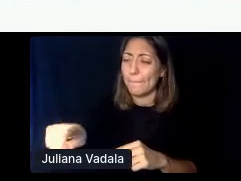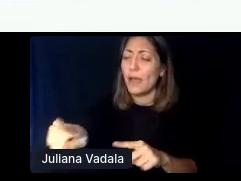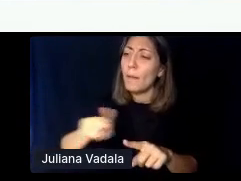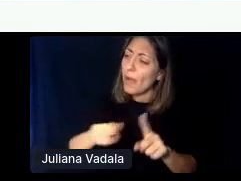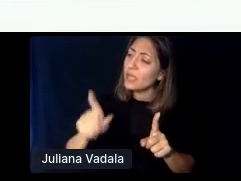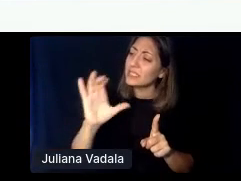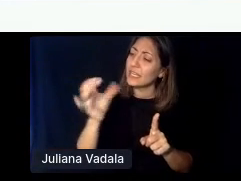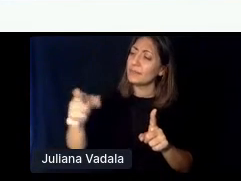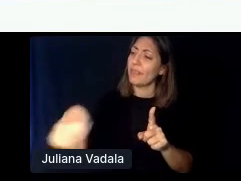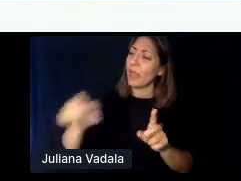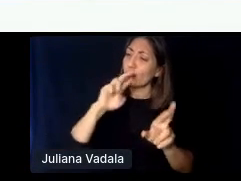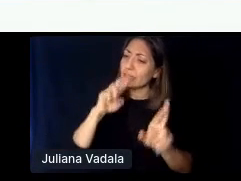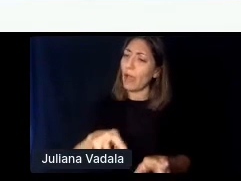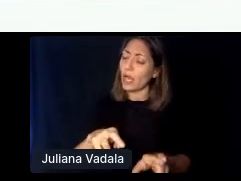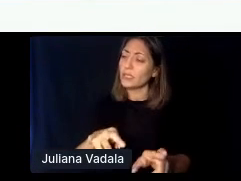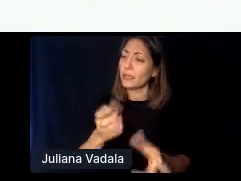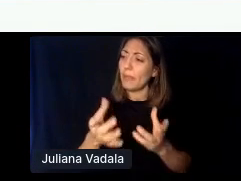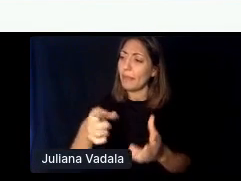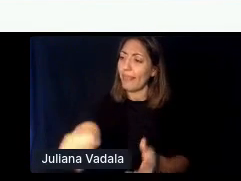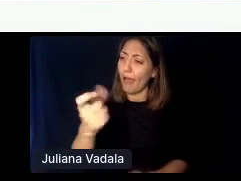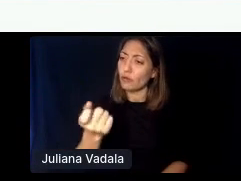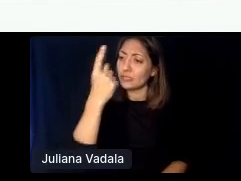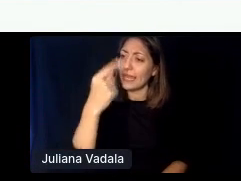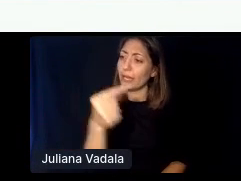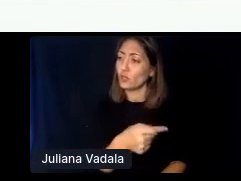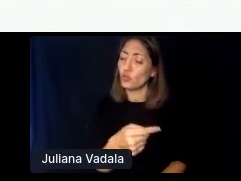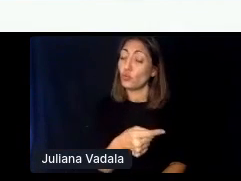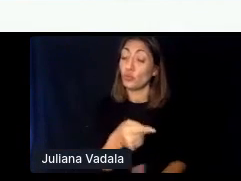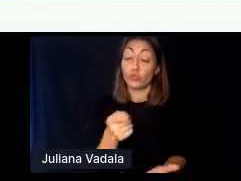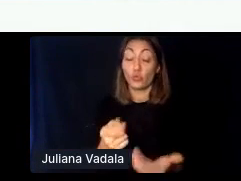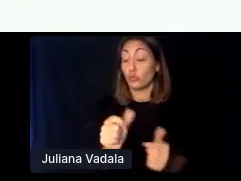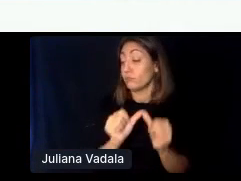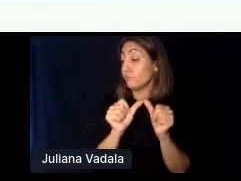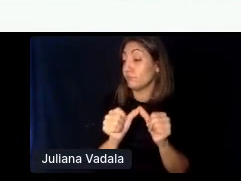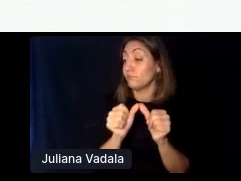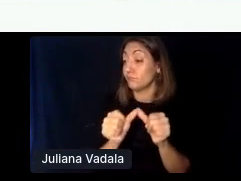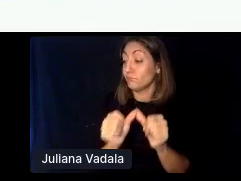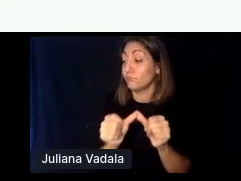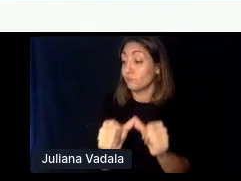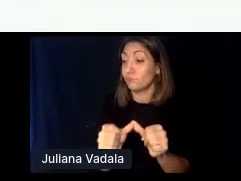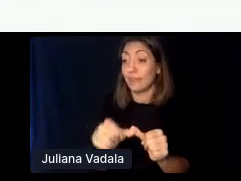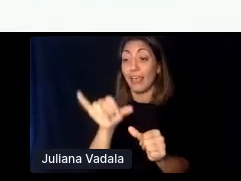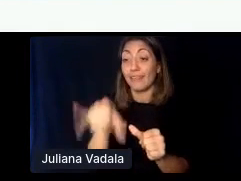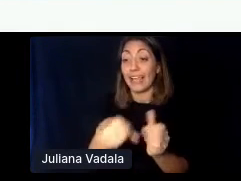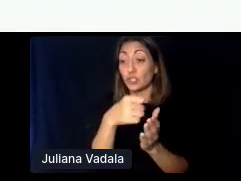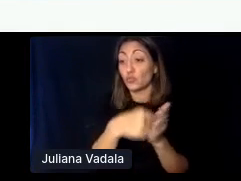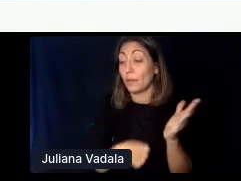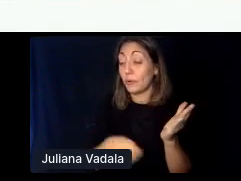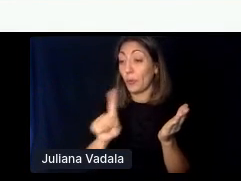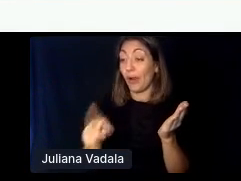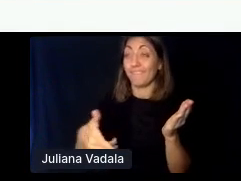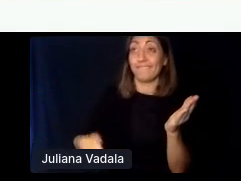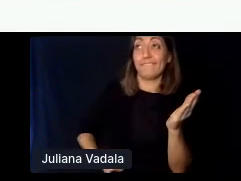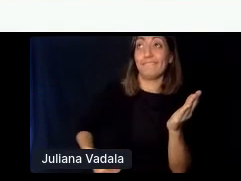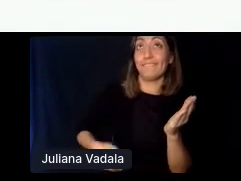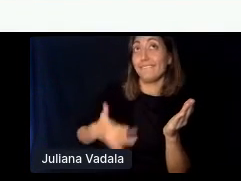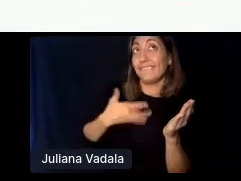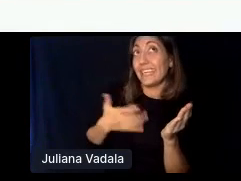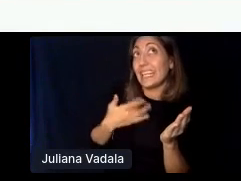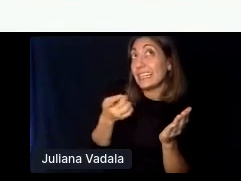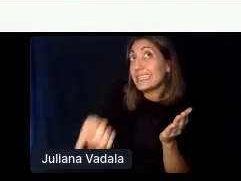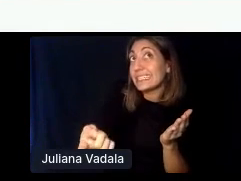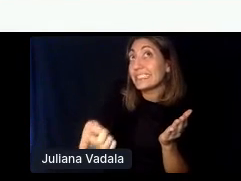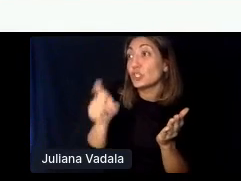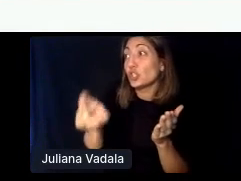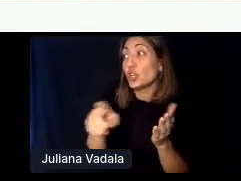well. So you continue with the script, just pausing where the script tells you to pause for them to respond,